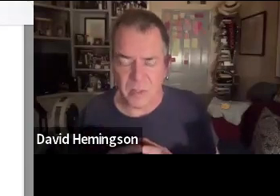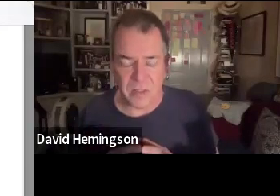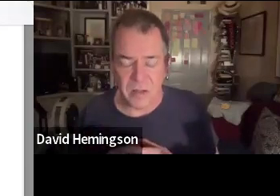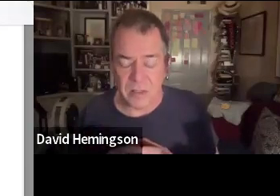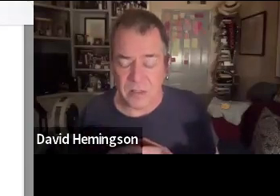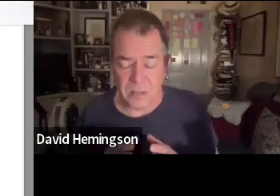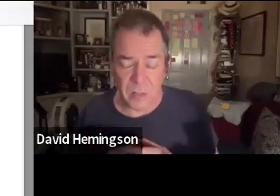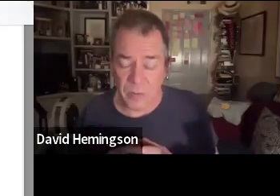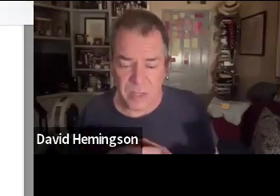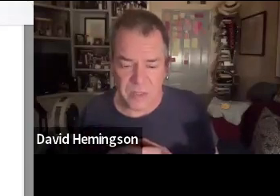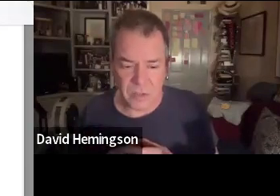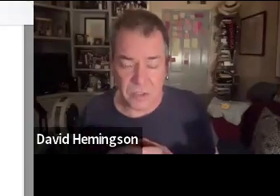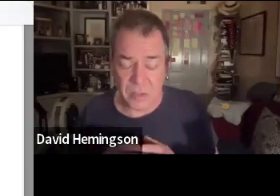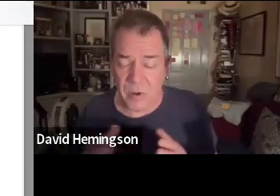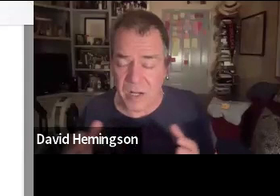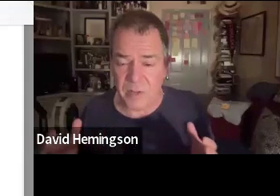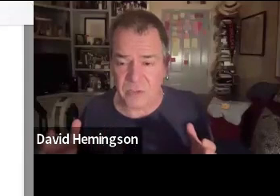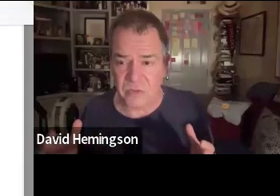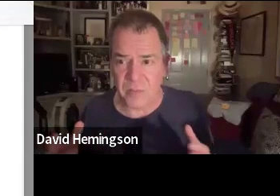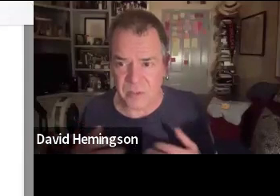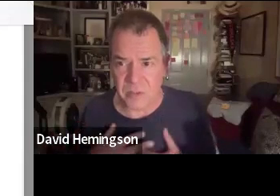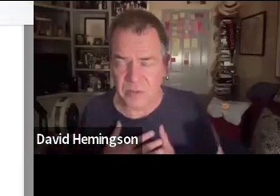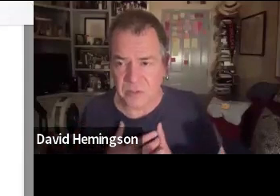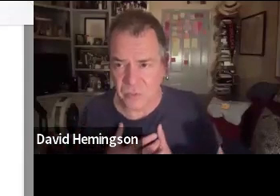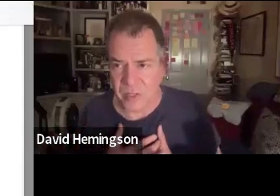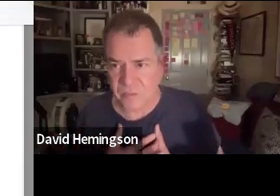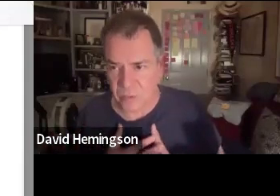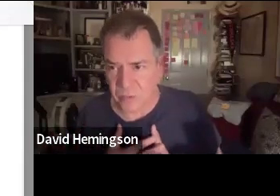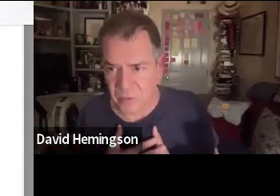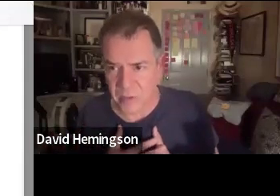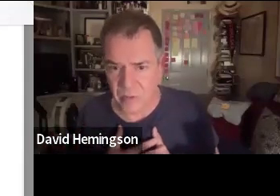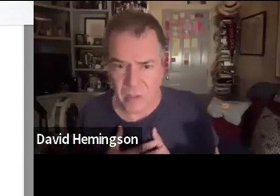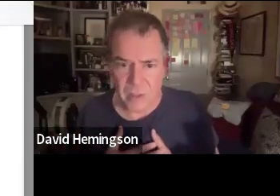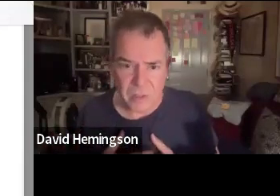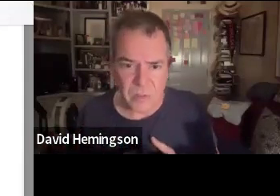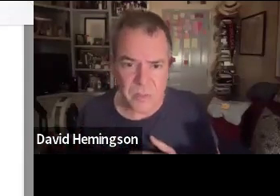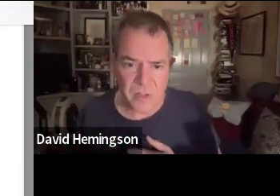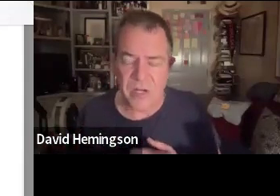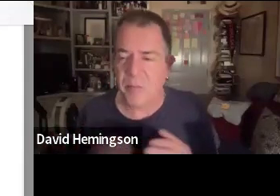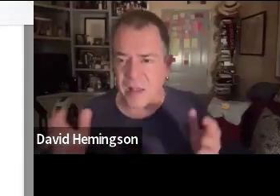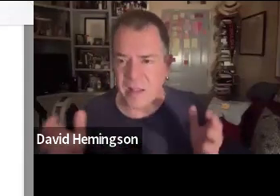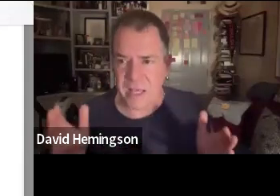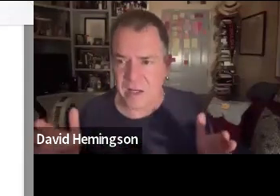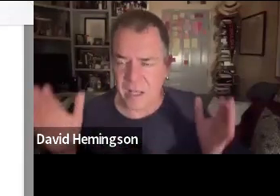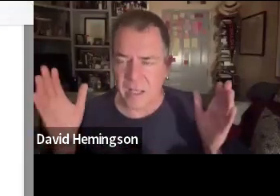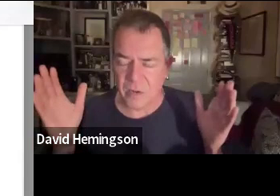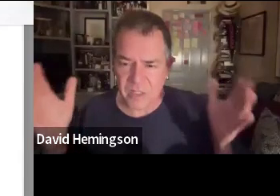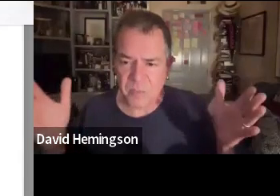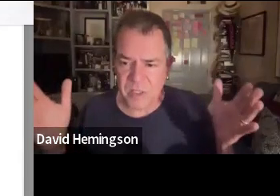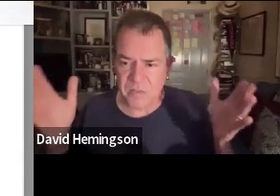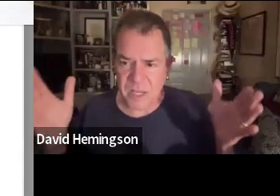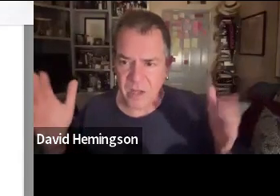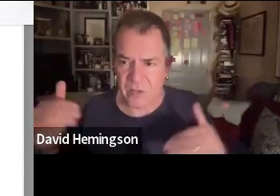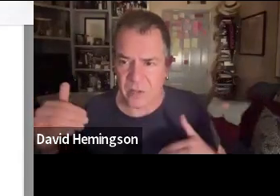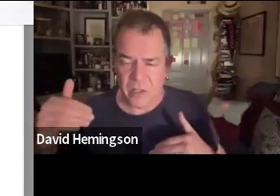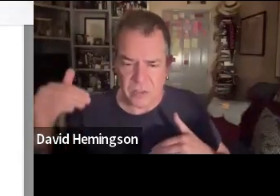to deal with a lot of terrible things, and she's got monumental strength, but there's also this tremendous vulnerability in her. So it was about trying to balance that and create a